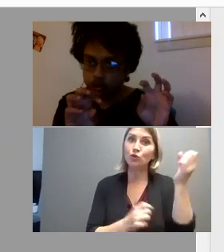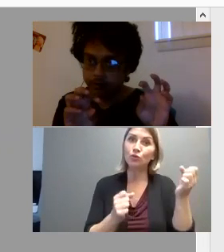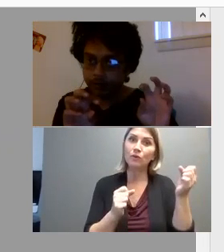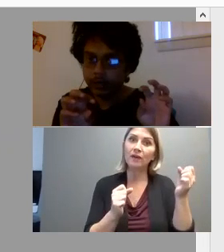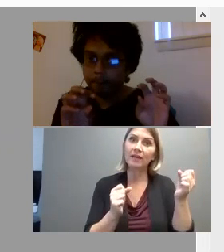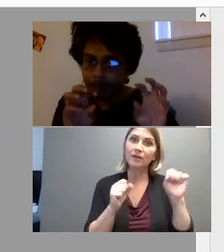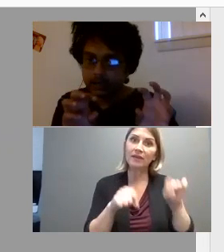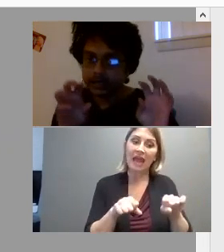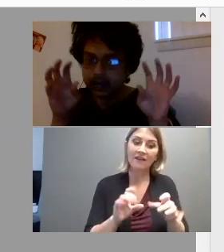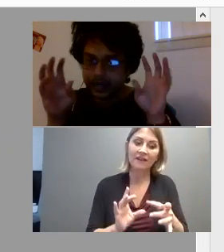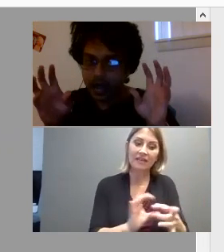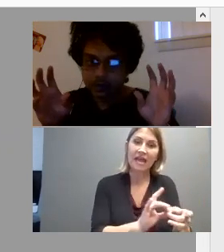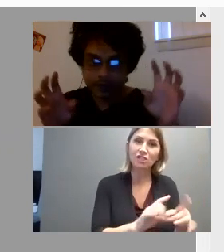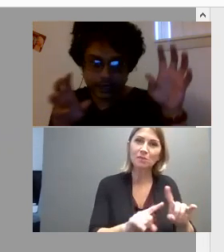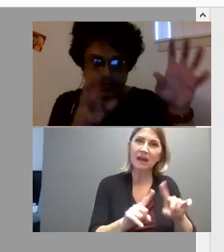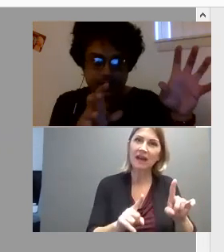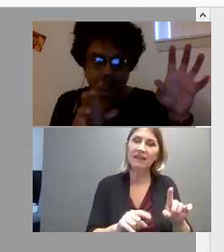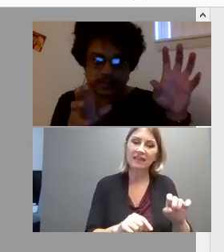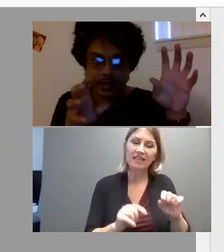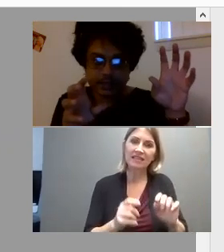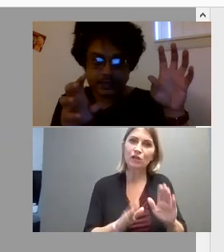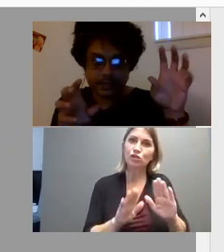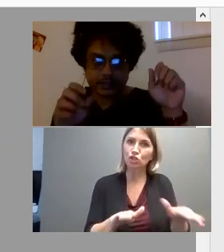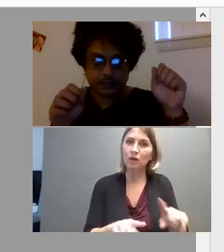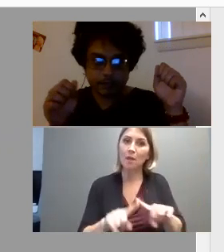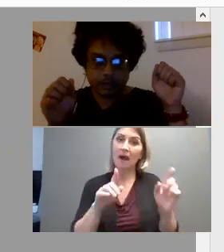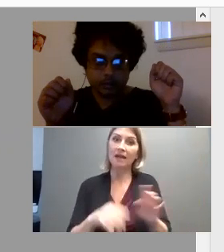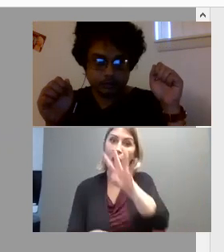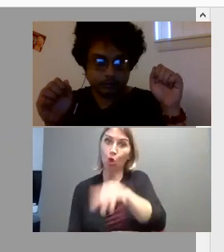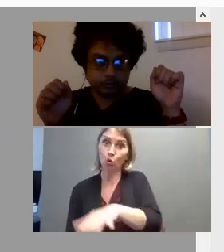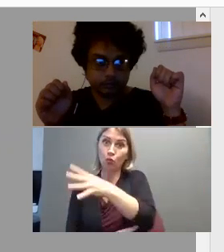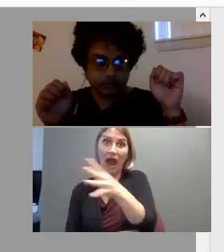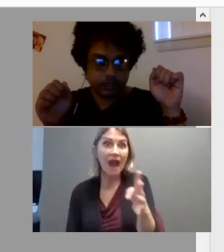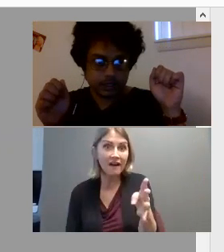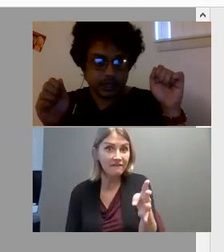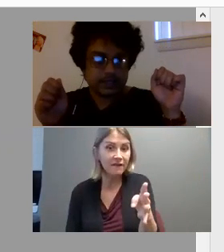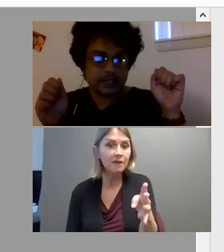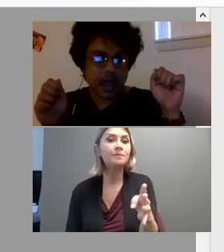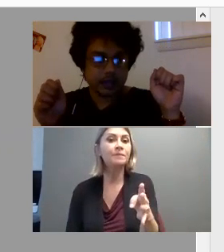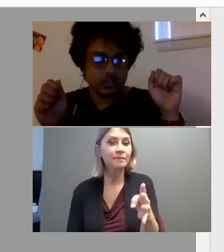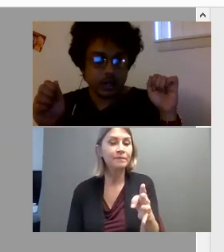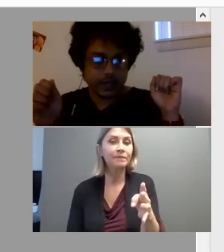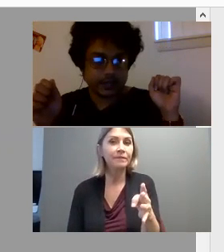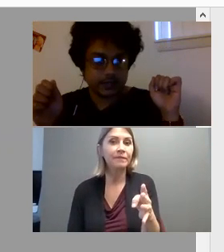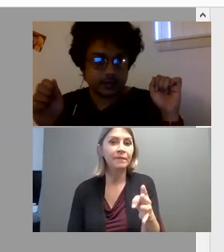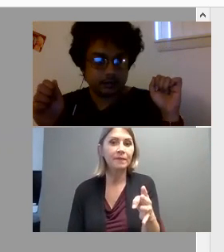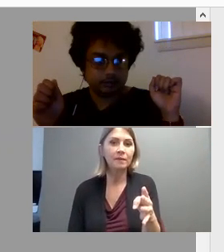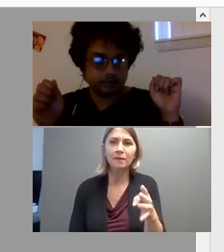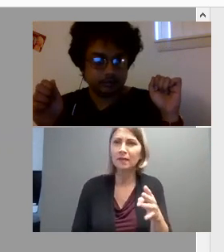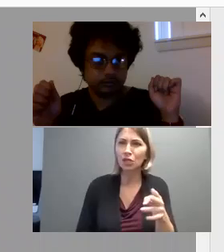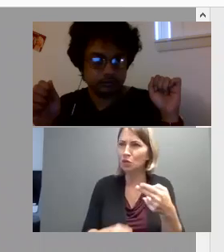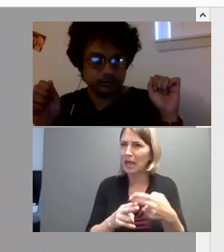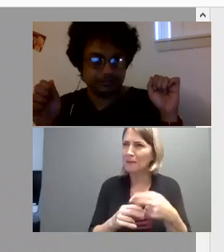two nodes. But in a graph, exactly as Atkins says, is it Atkins or